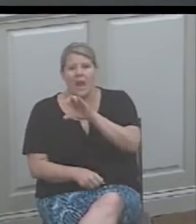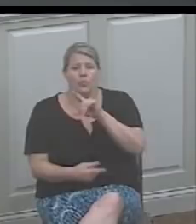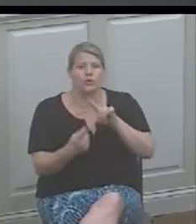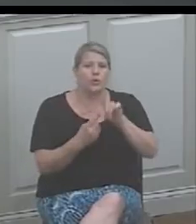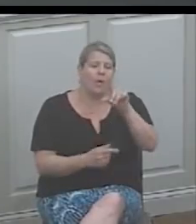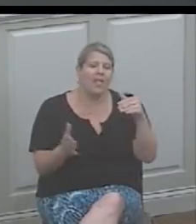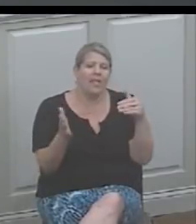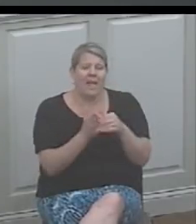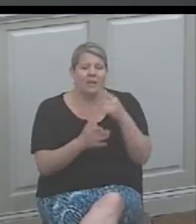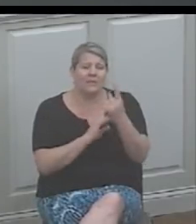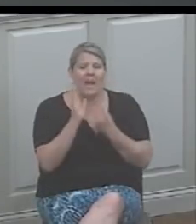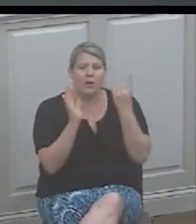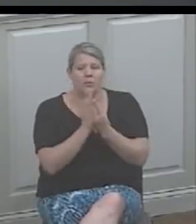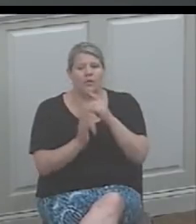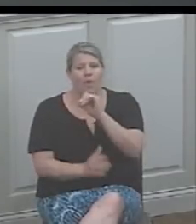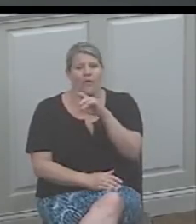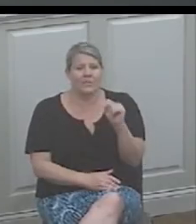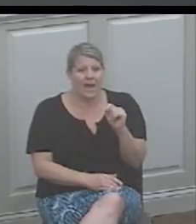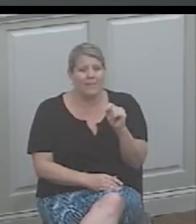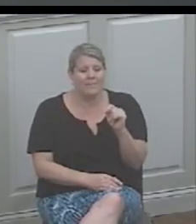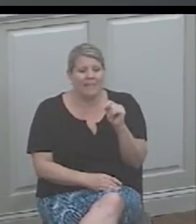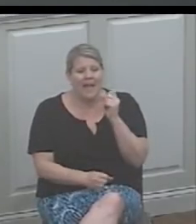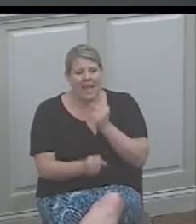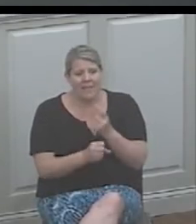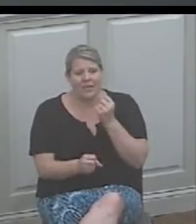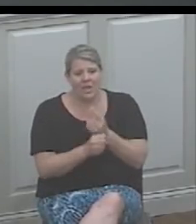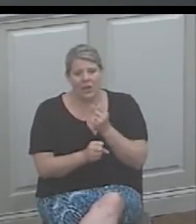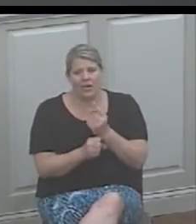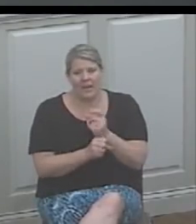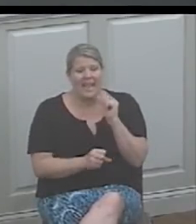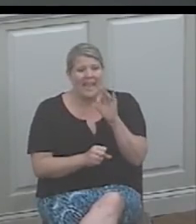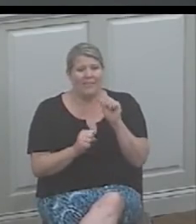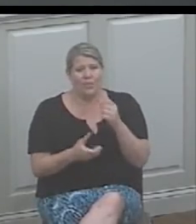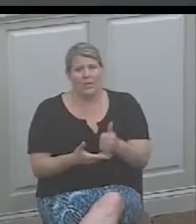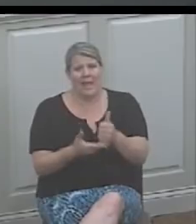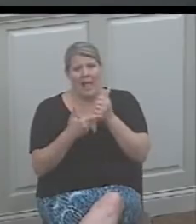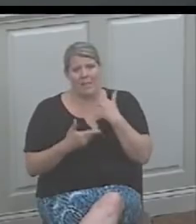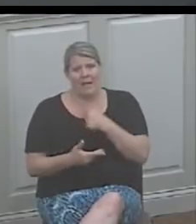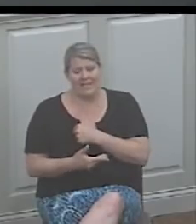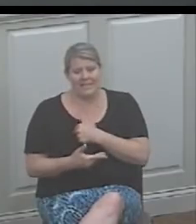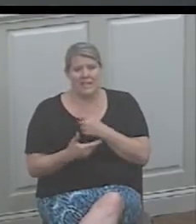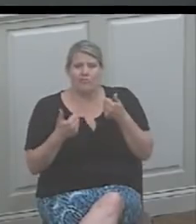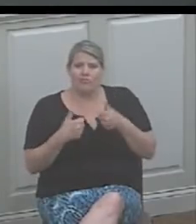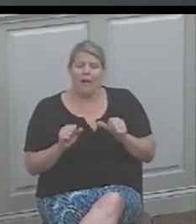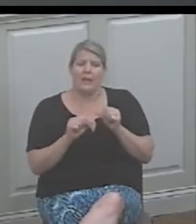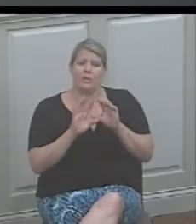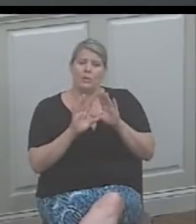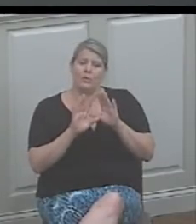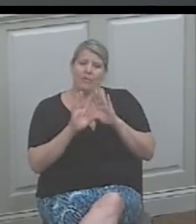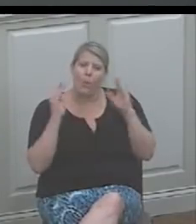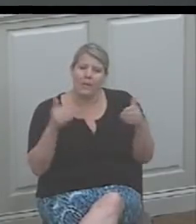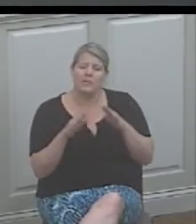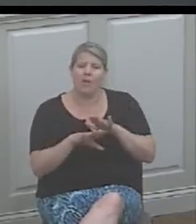it. I would be pleased that you would, if you could adjust the pay scale in any way to help us officers so we can get more officers to stay here and not work so I can spend more time with my